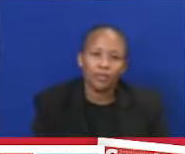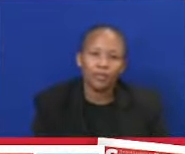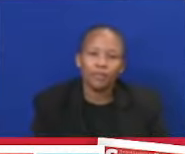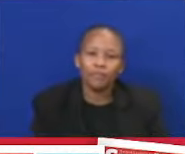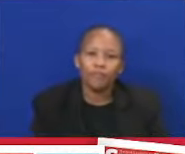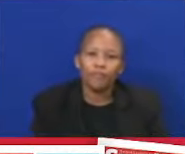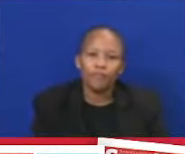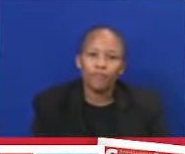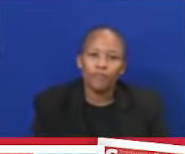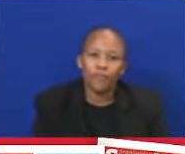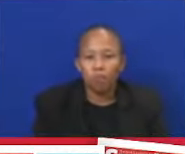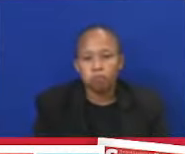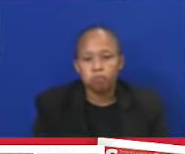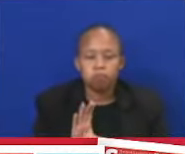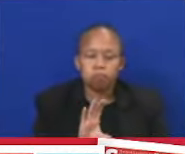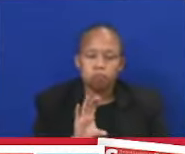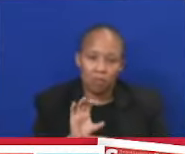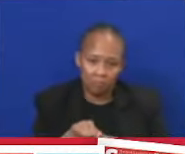requested the